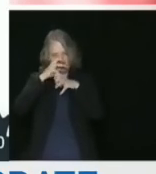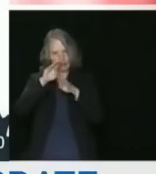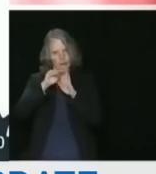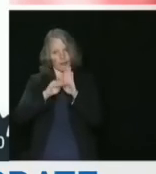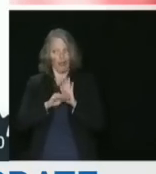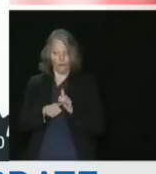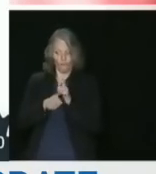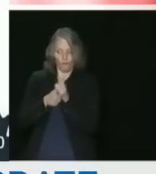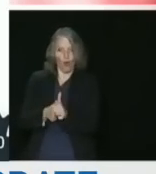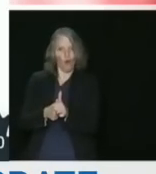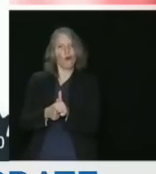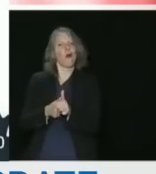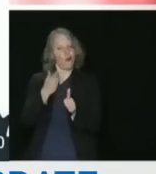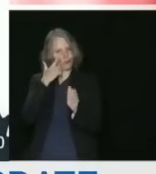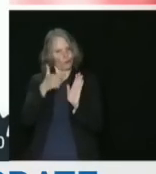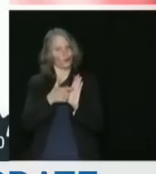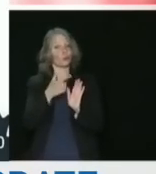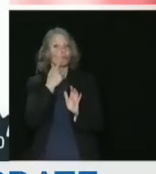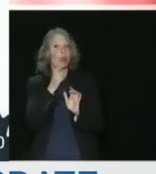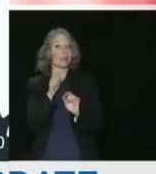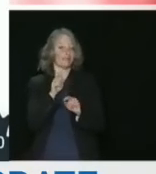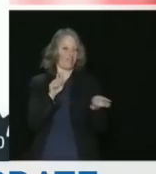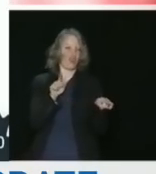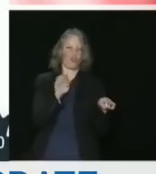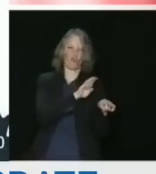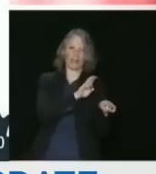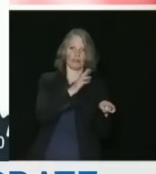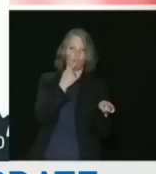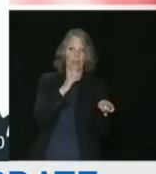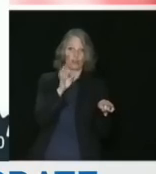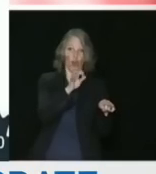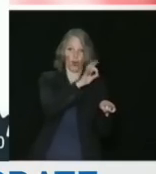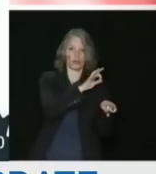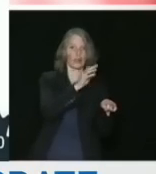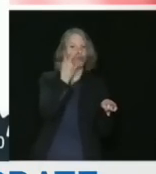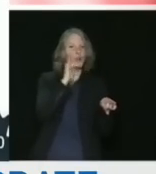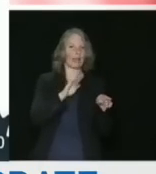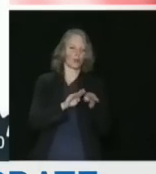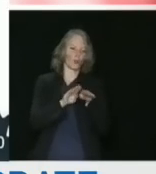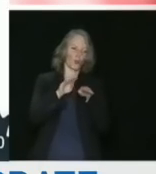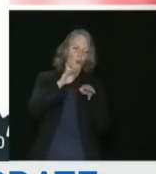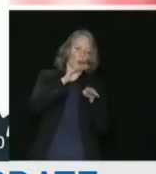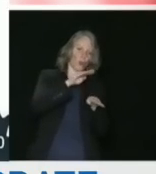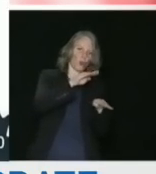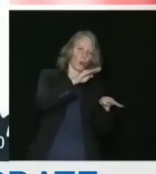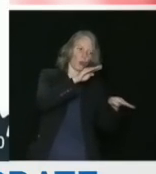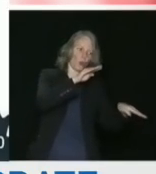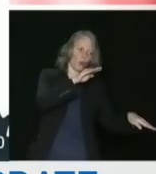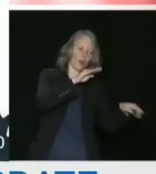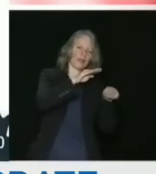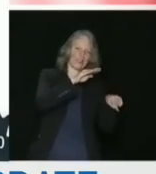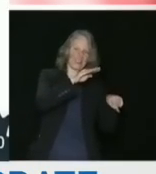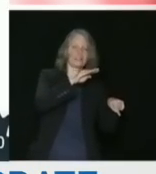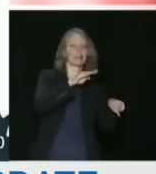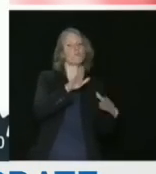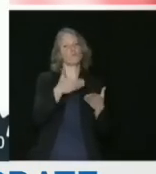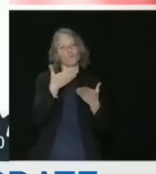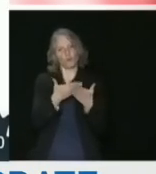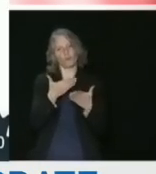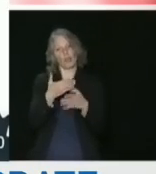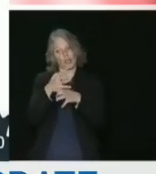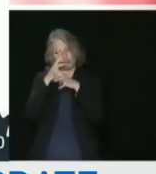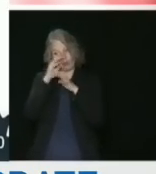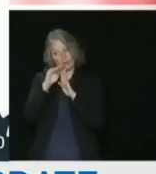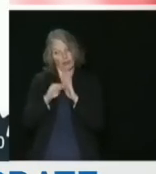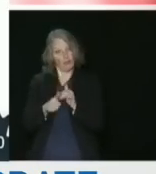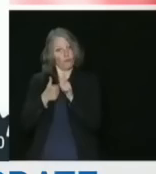rouges à surveillance droite, data sont points, the tracés red sous dots to the la right, forte are trajectoire de plotting below résurgence, the ce strong qui indique resurgence que ces mesures trajectory, commencent à indicating